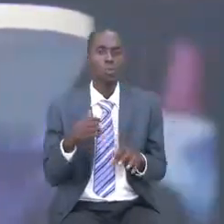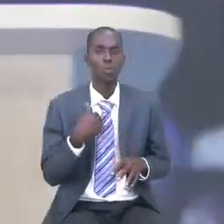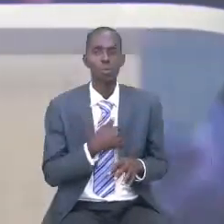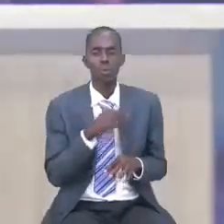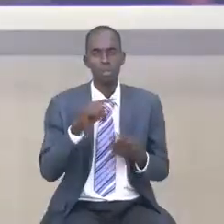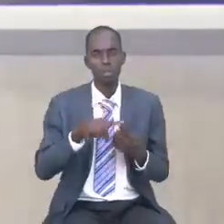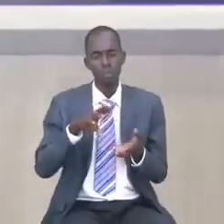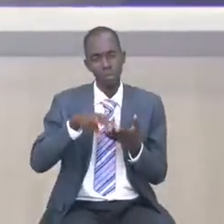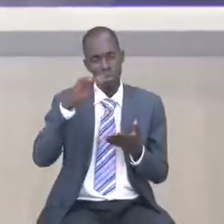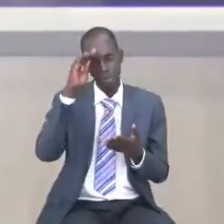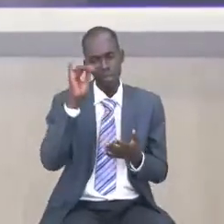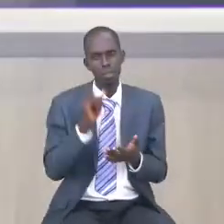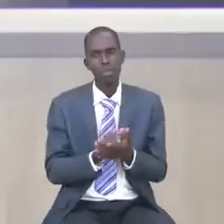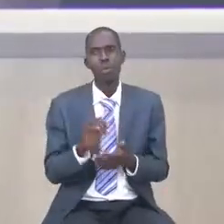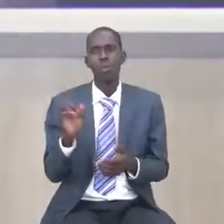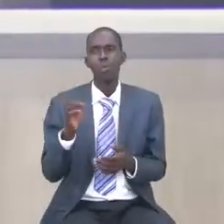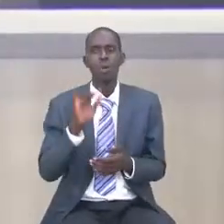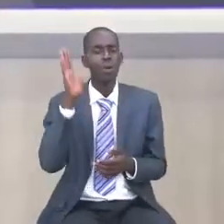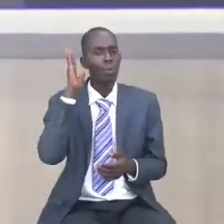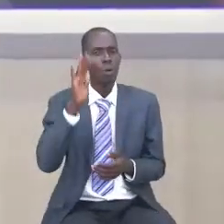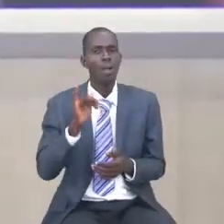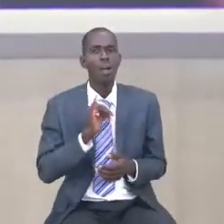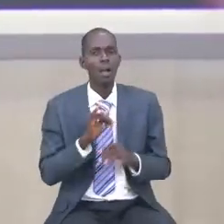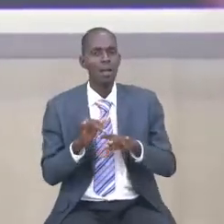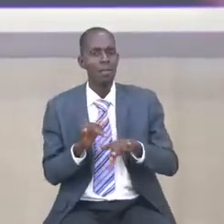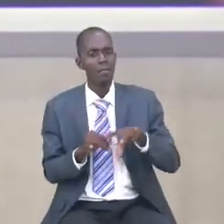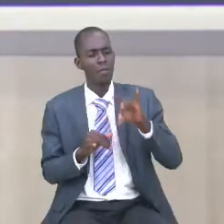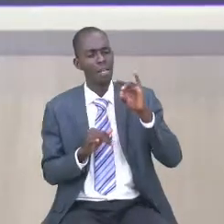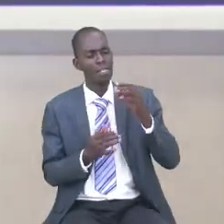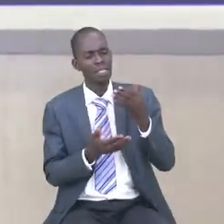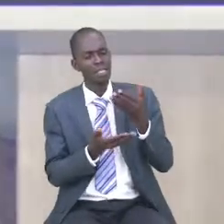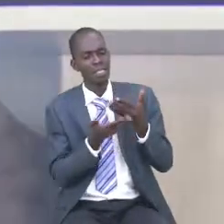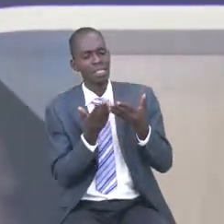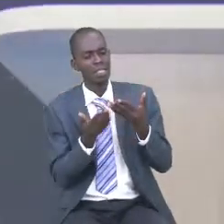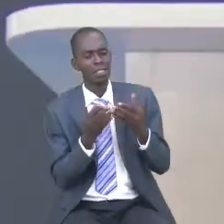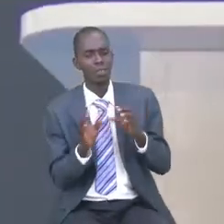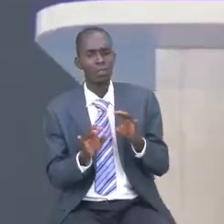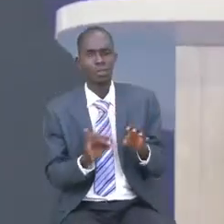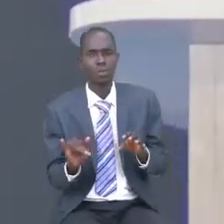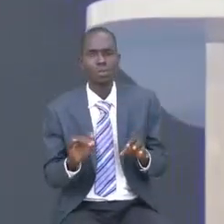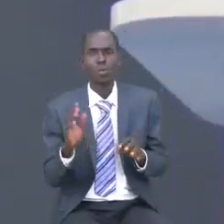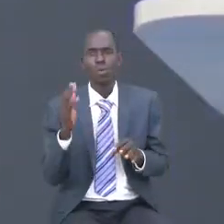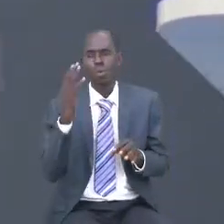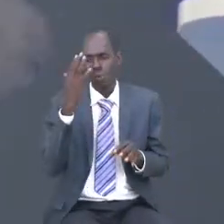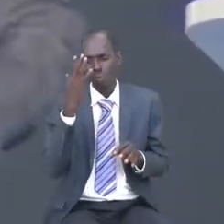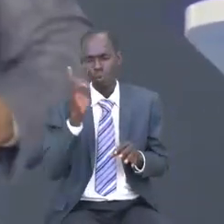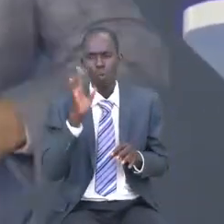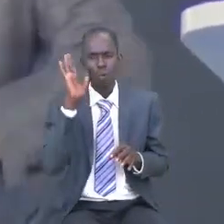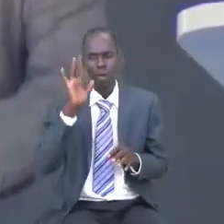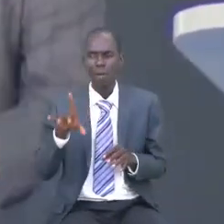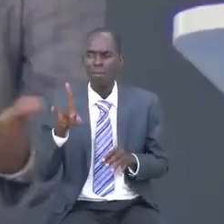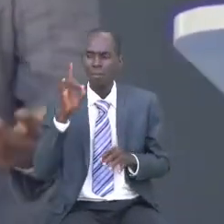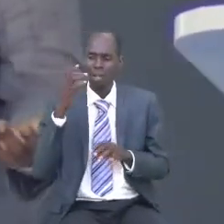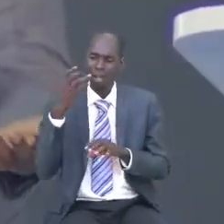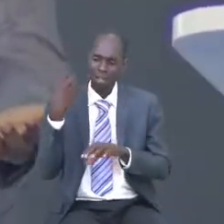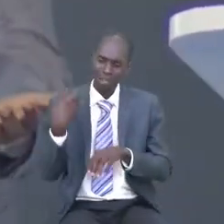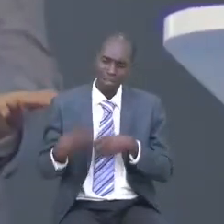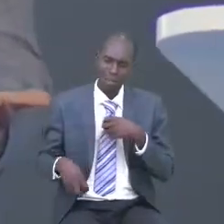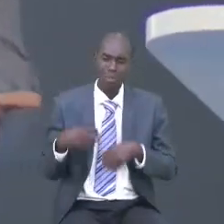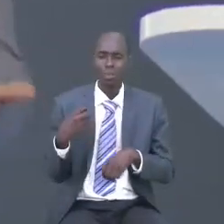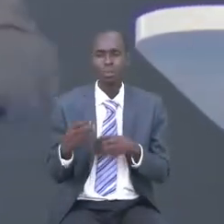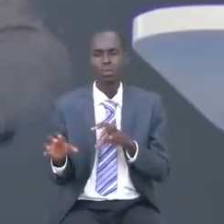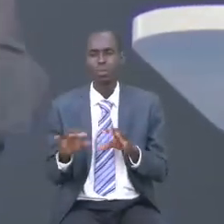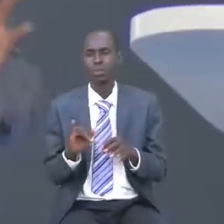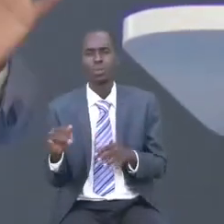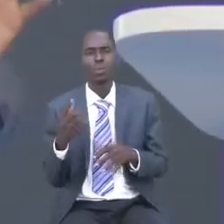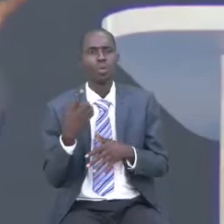that. What do I find easy doing? What do I find difficult doing? What's my natural